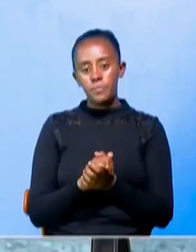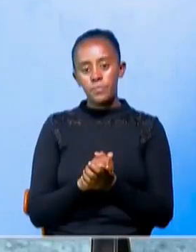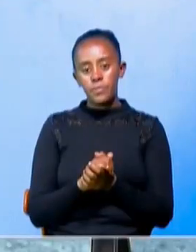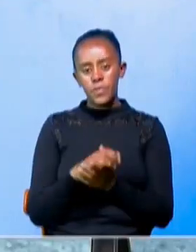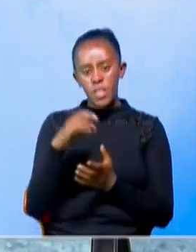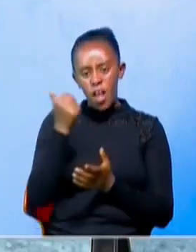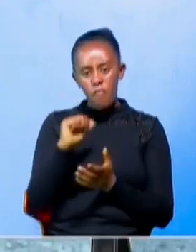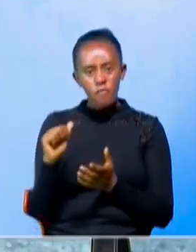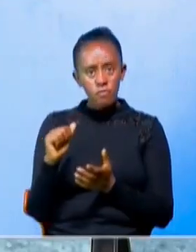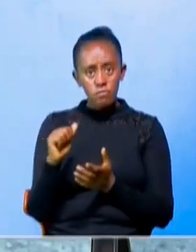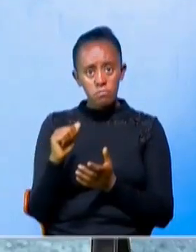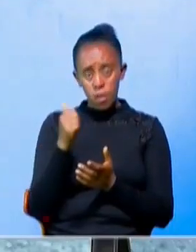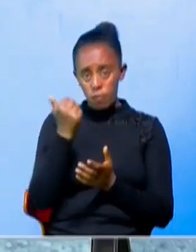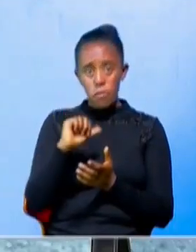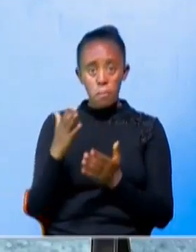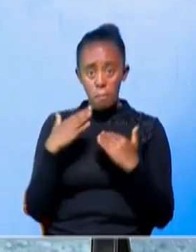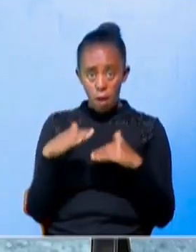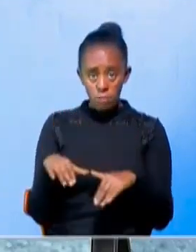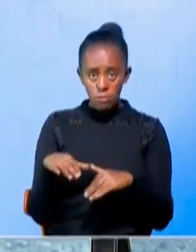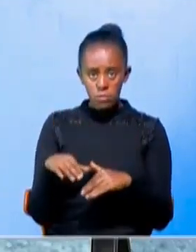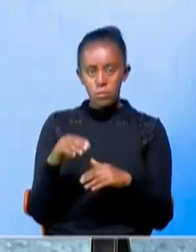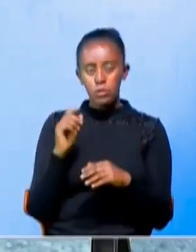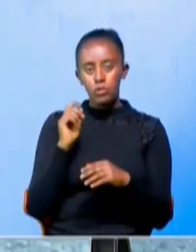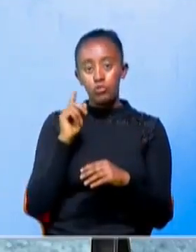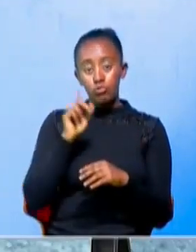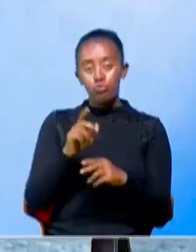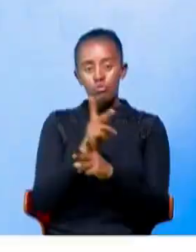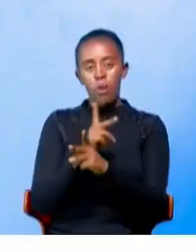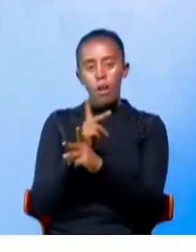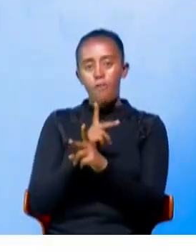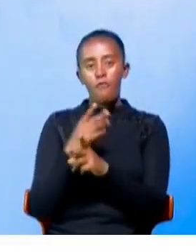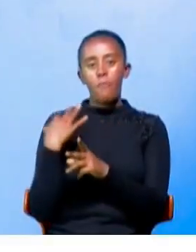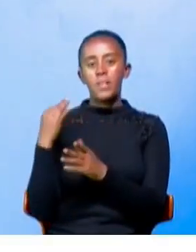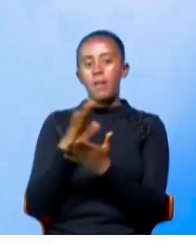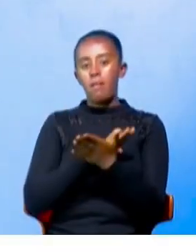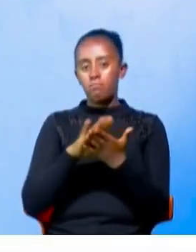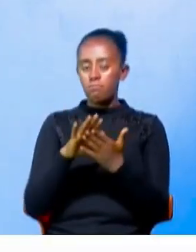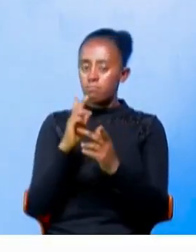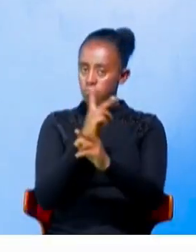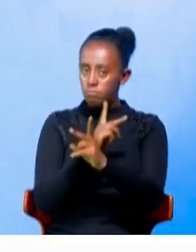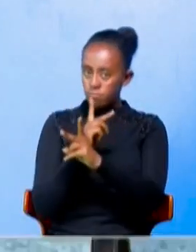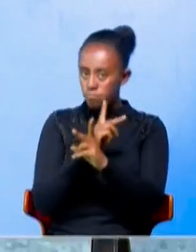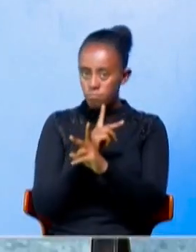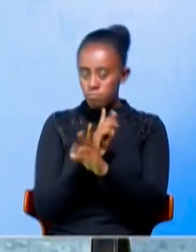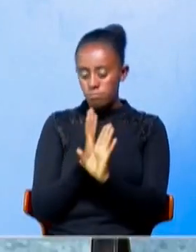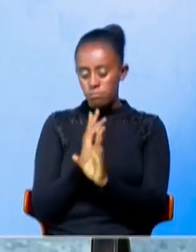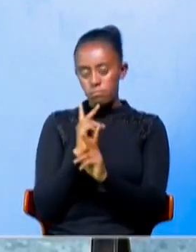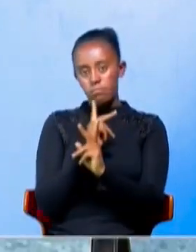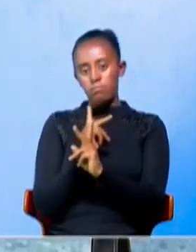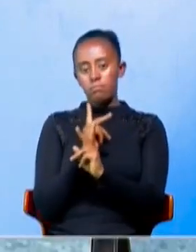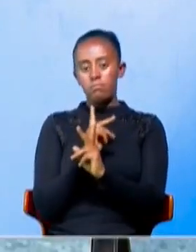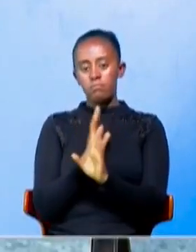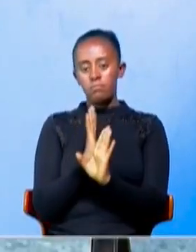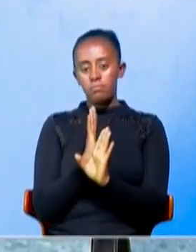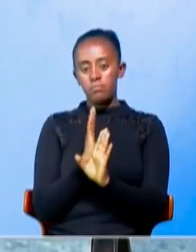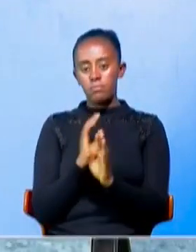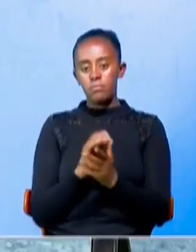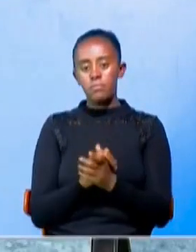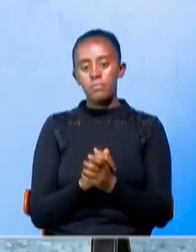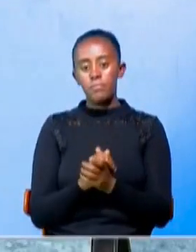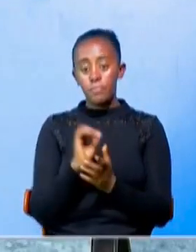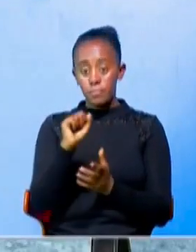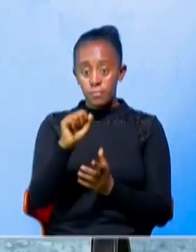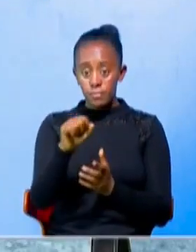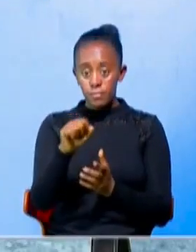Everybody should take care of his or her personal hygiene. Take care. You should take care of your mouth.